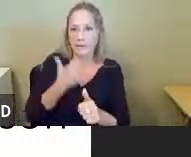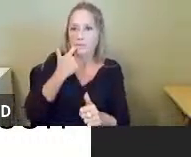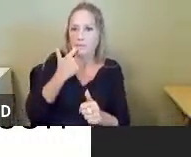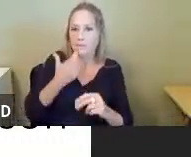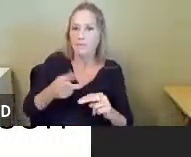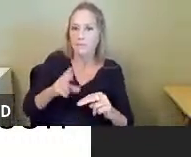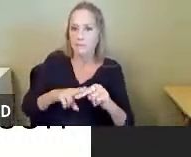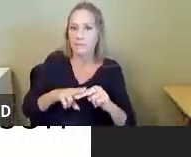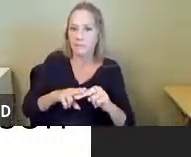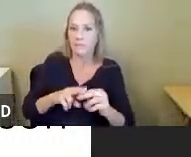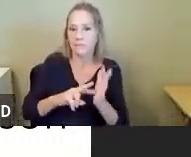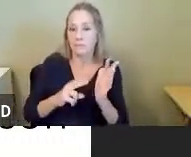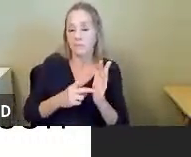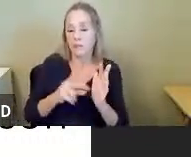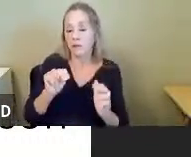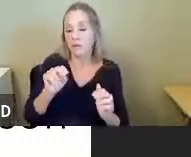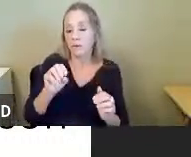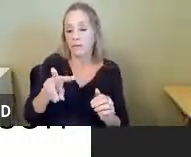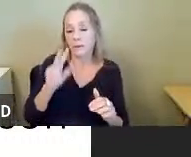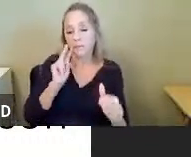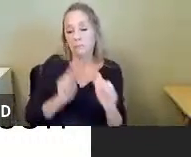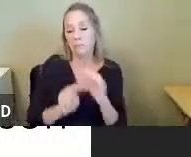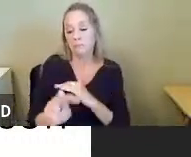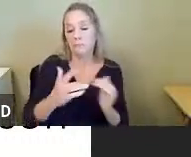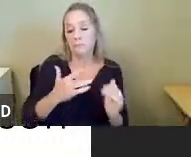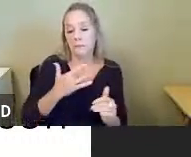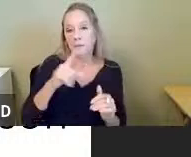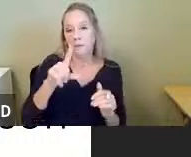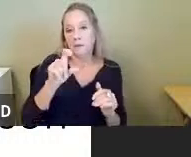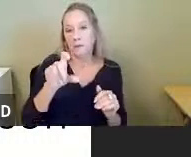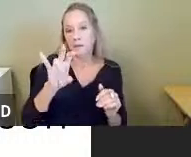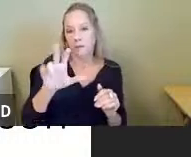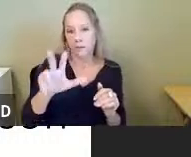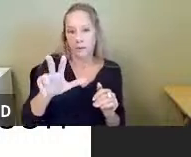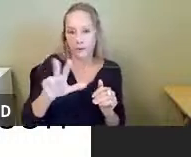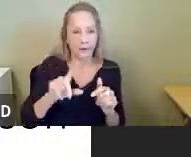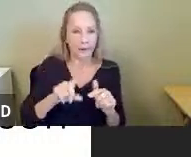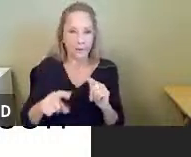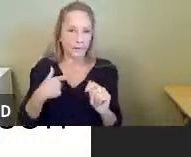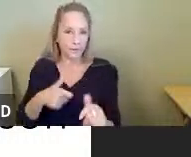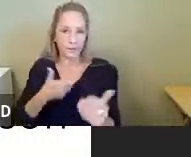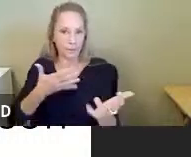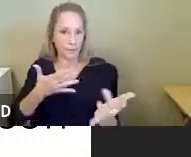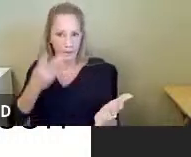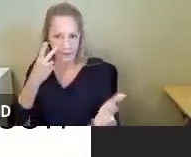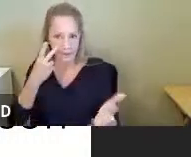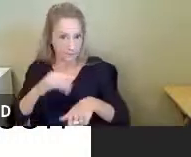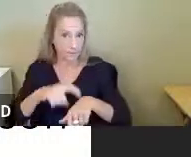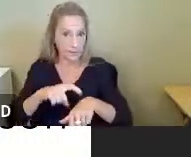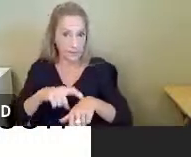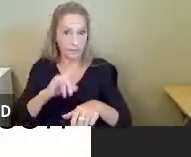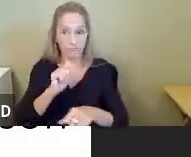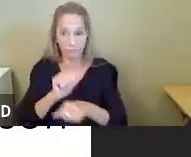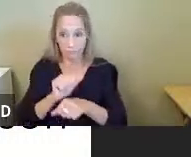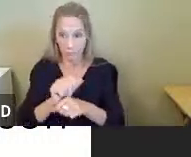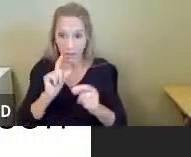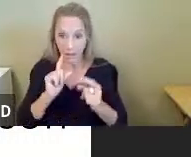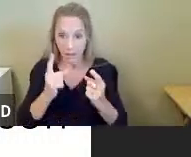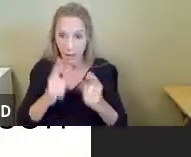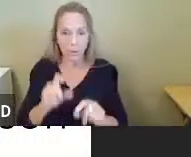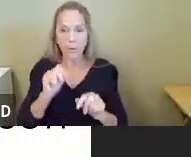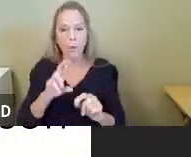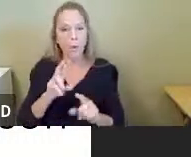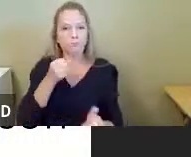on November 1st projecting at 173. So we'll just have to see where this goes and see if this was more just of a